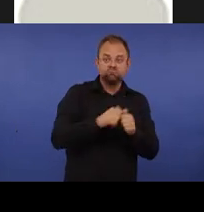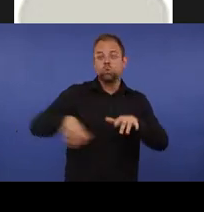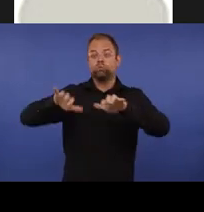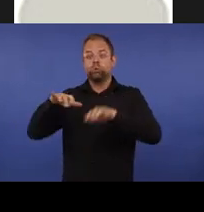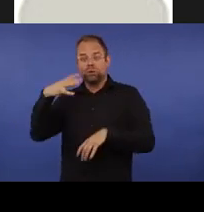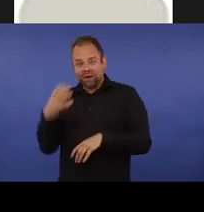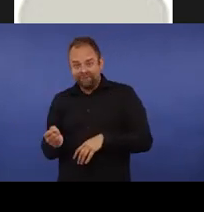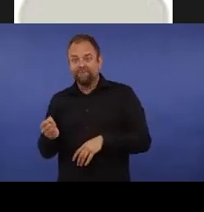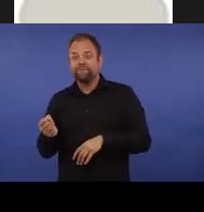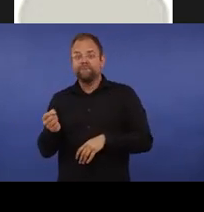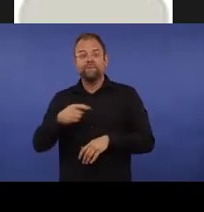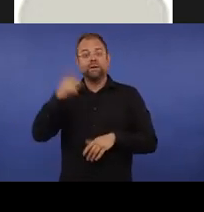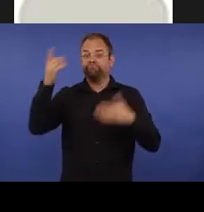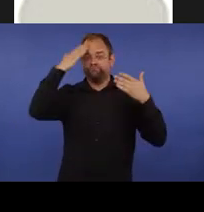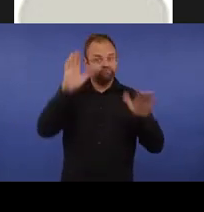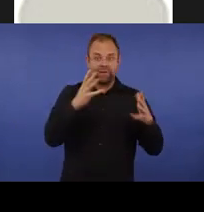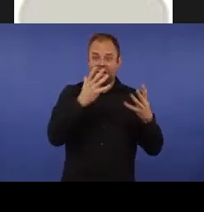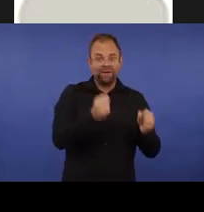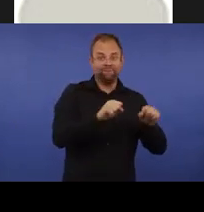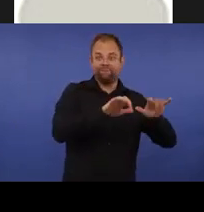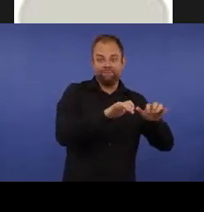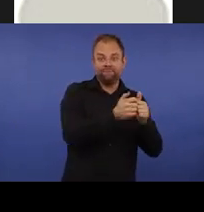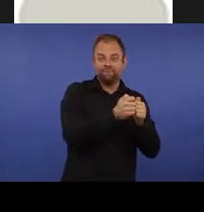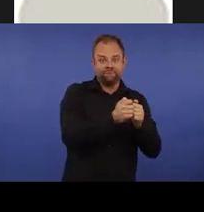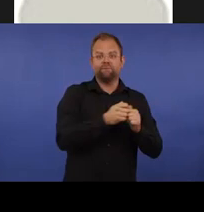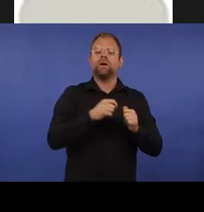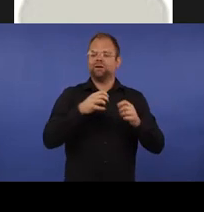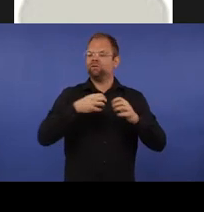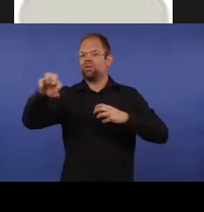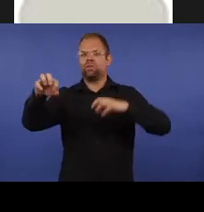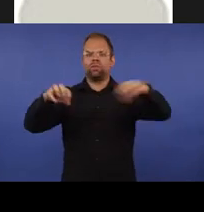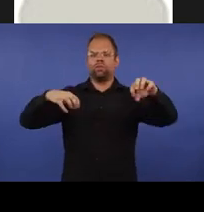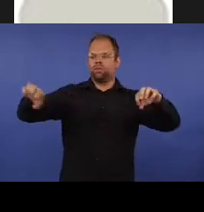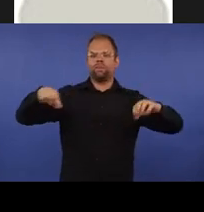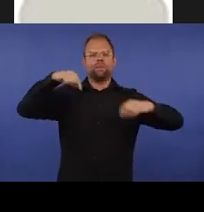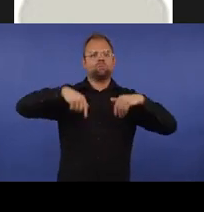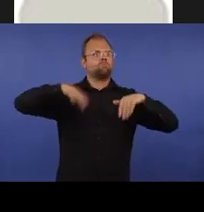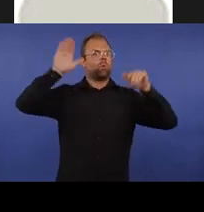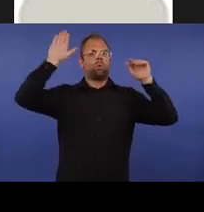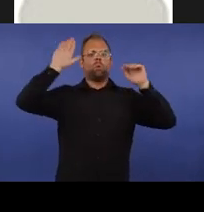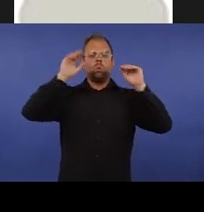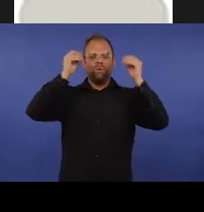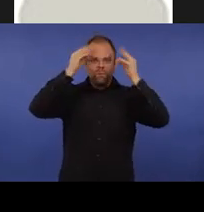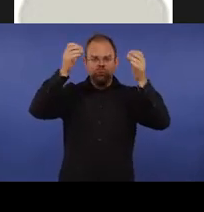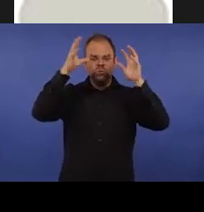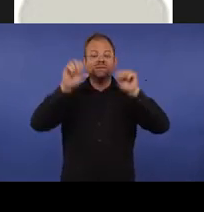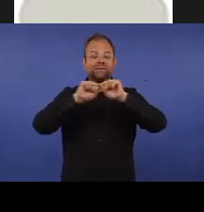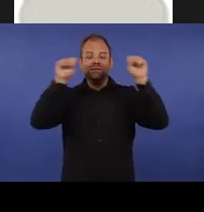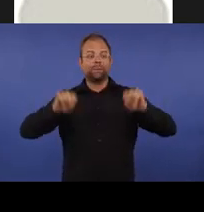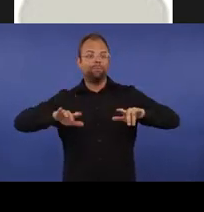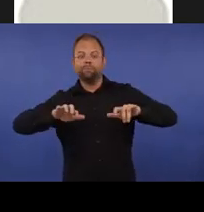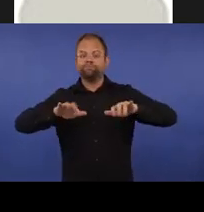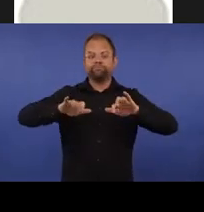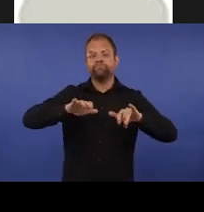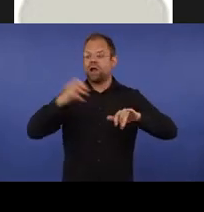was also the problem of accessing the information in general about COVID. We saw the right to